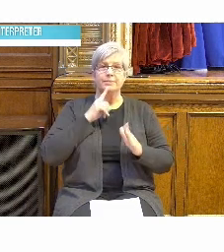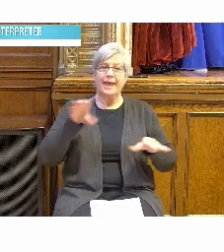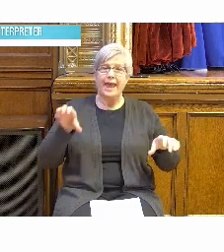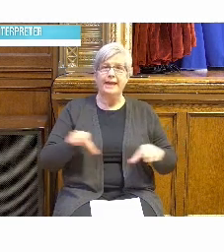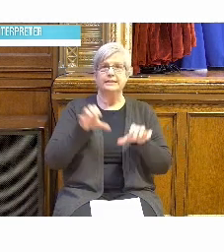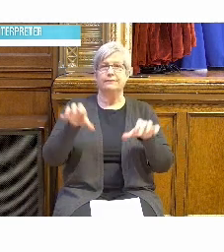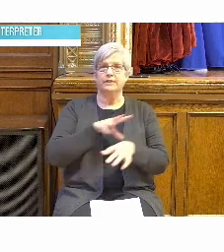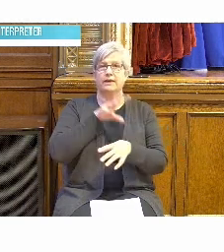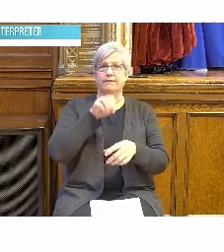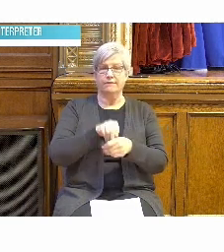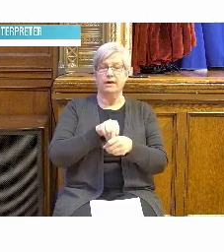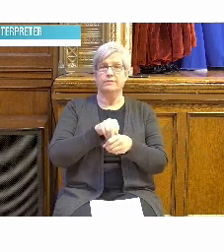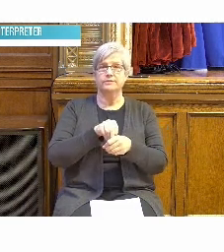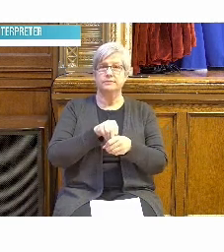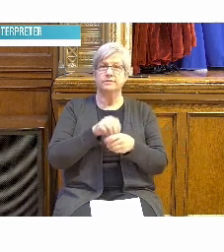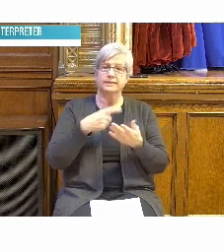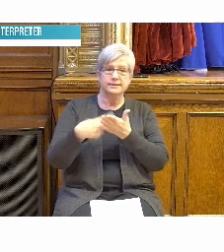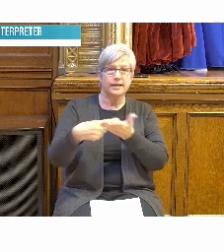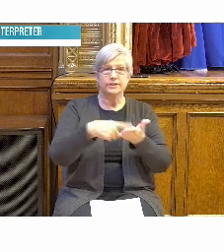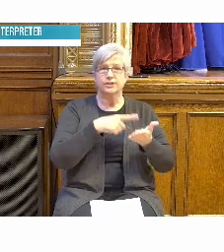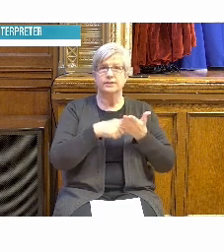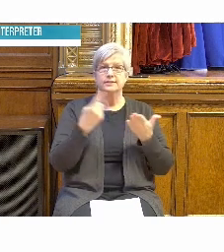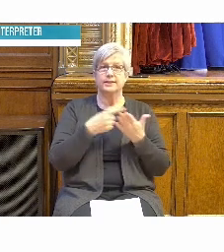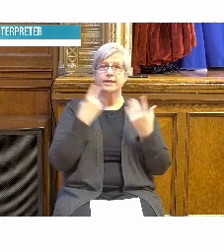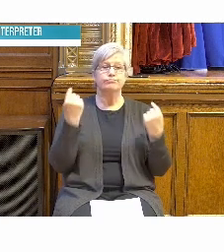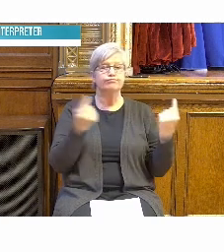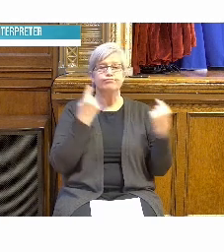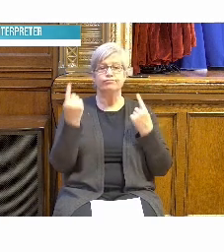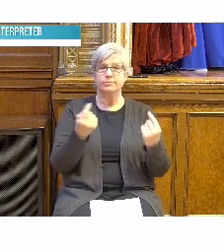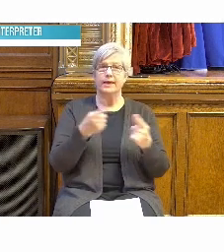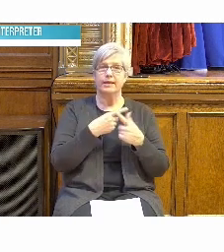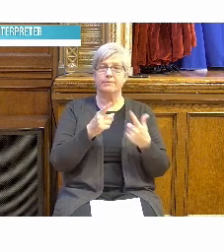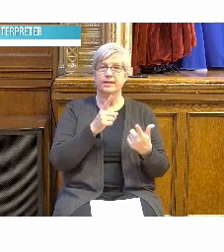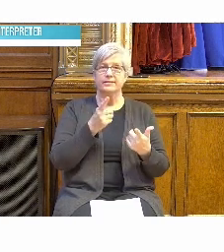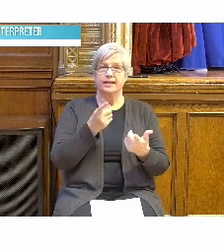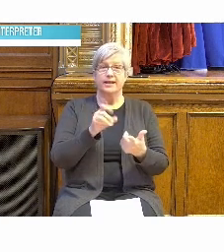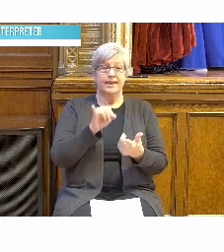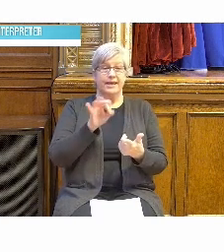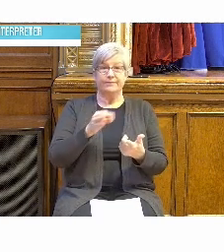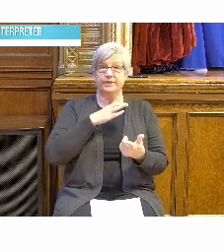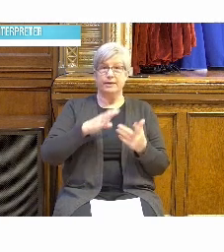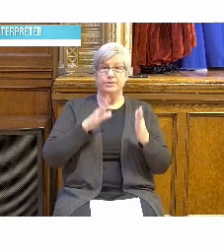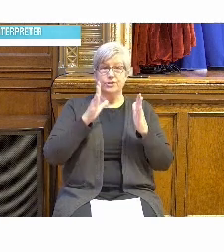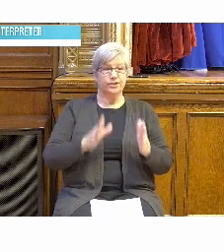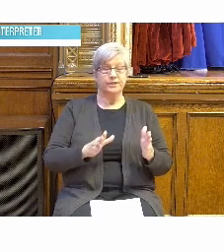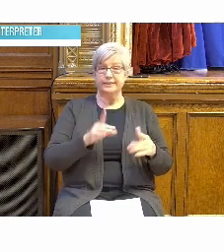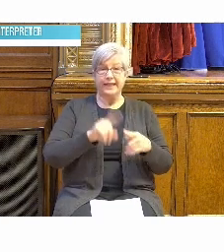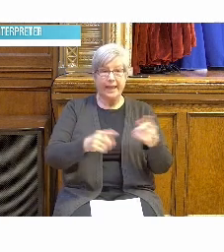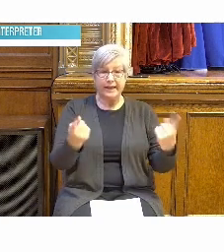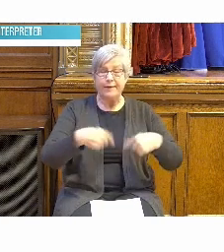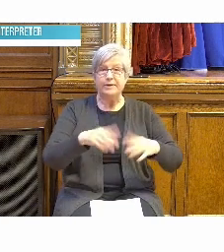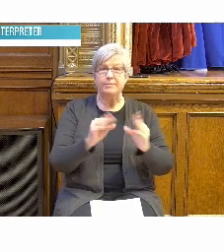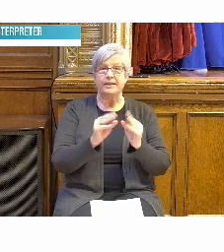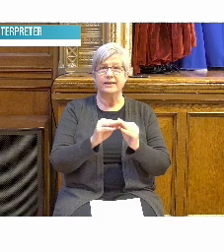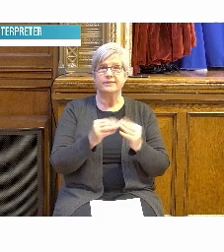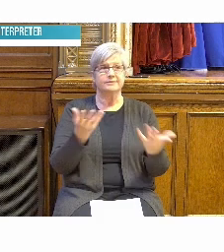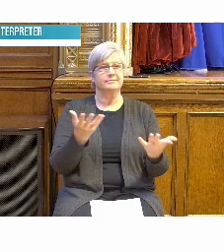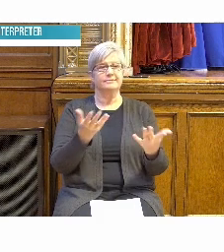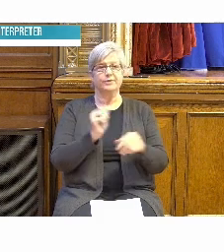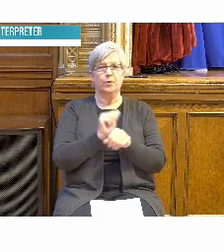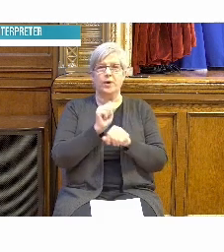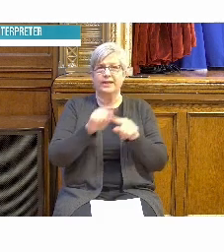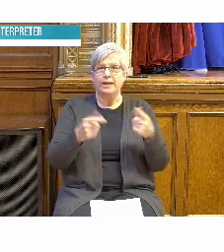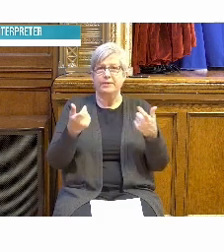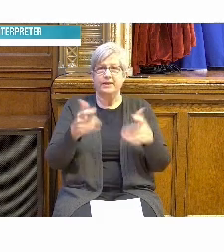actively engaged in discussions and activities, and it makes it hard if commissioners are not attending meetings. And so